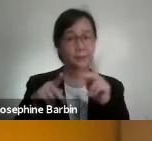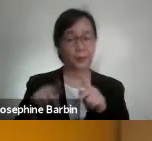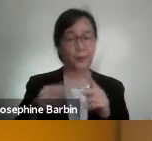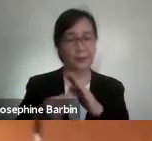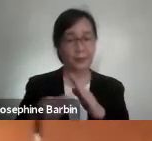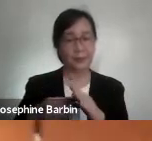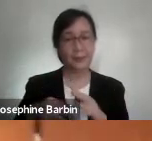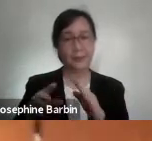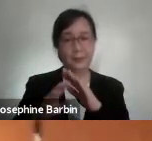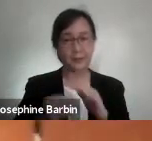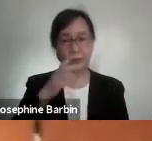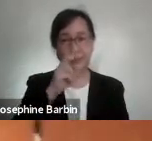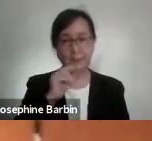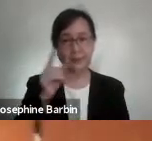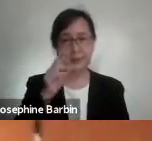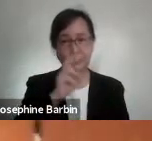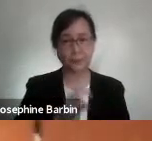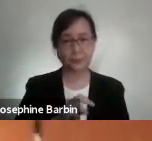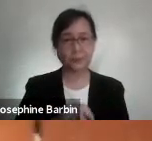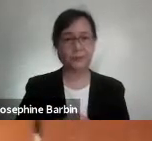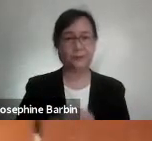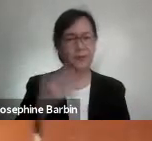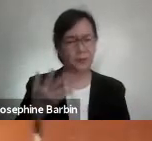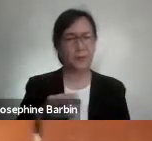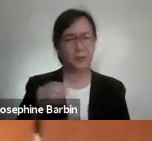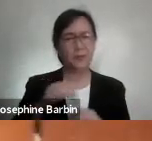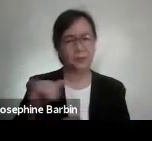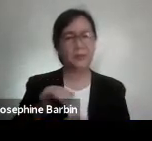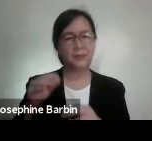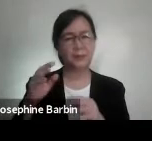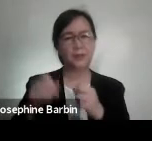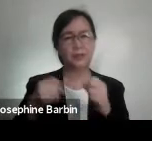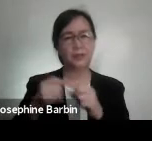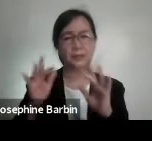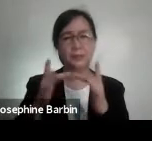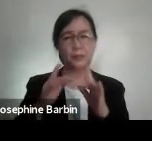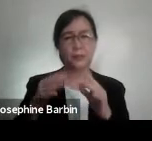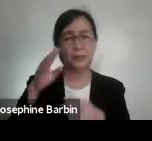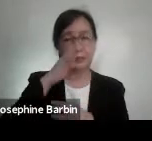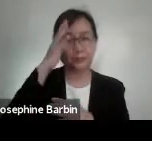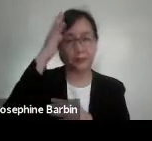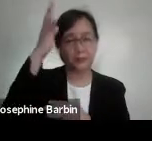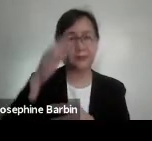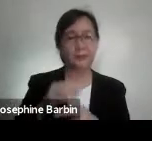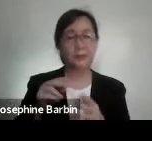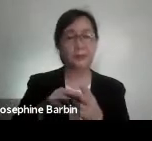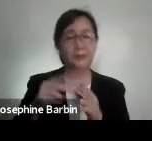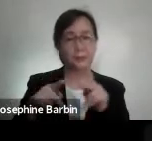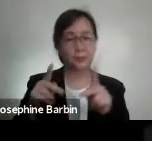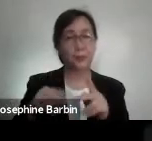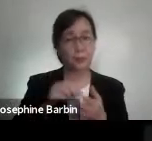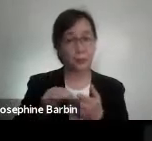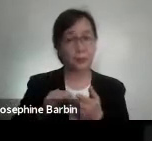18 years old. That was the same year as the internet was invented. This means that the people who wrote the convention had